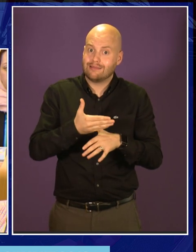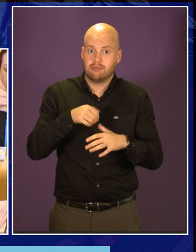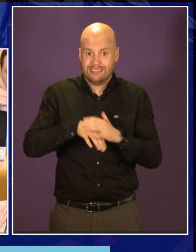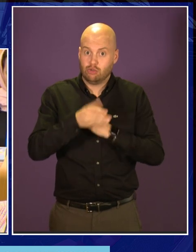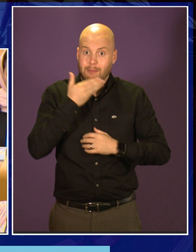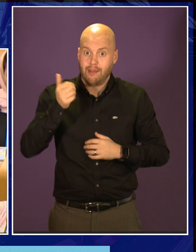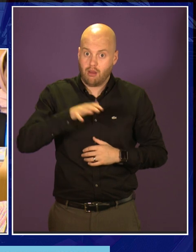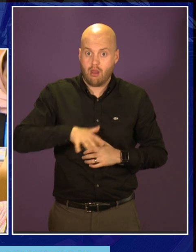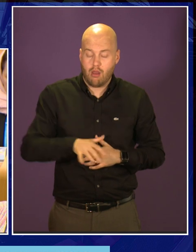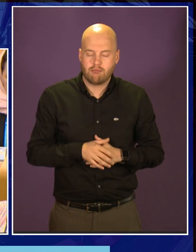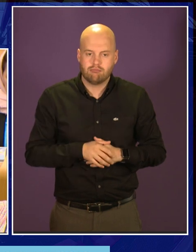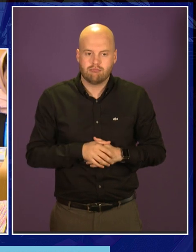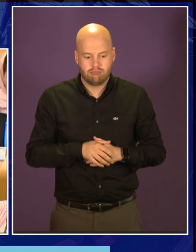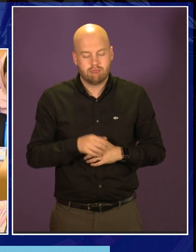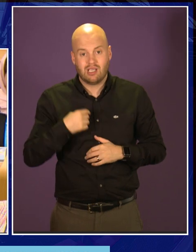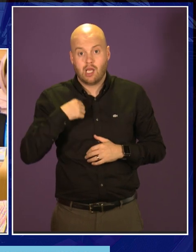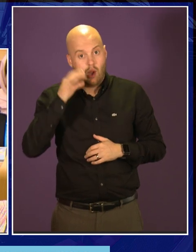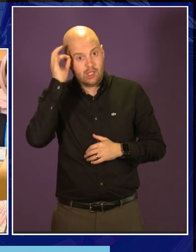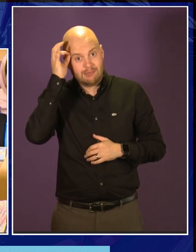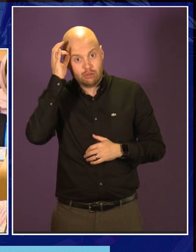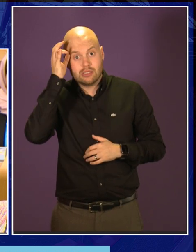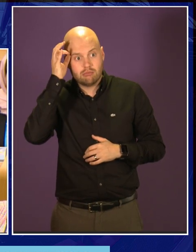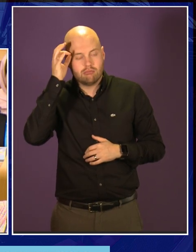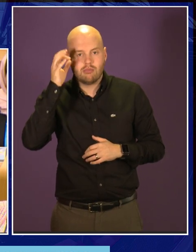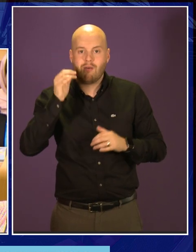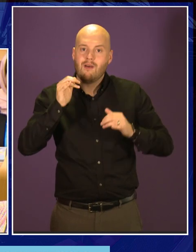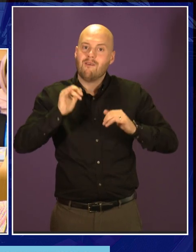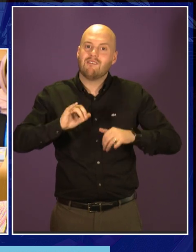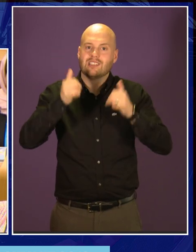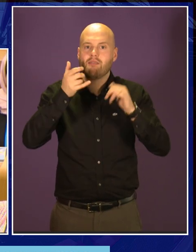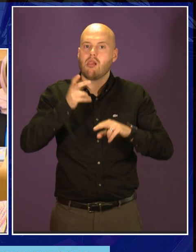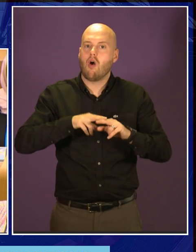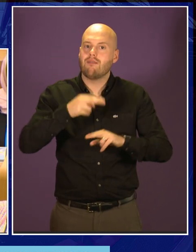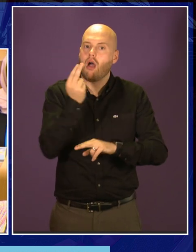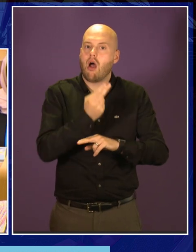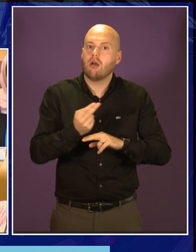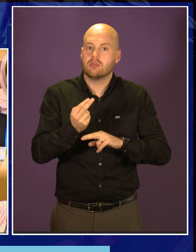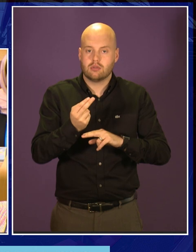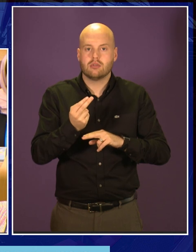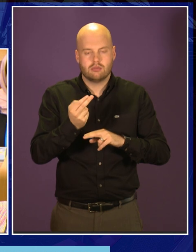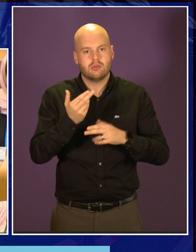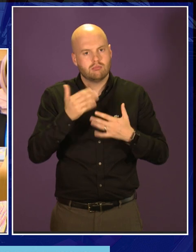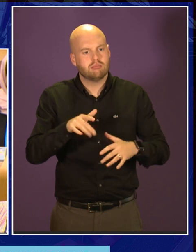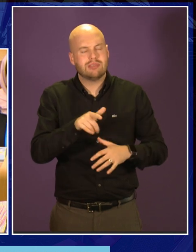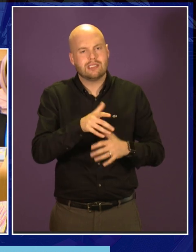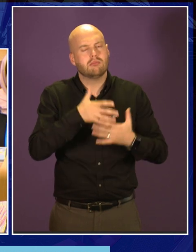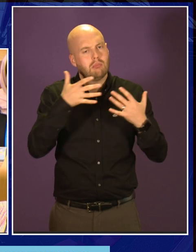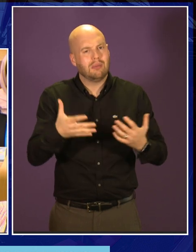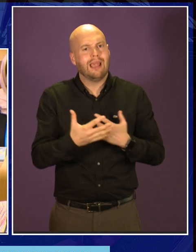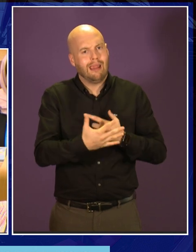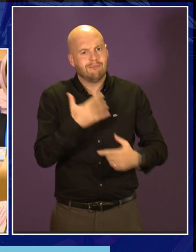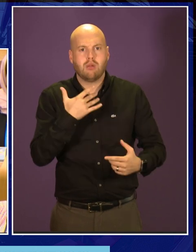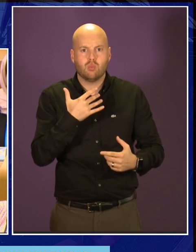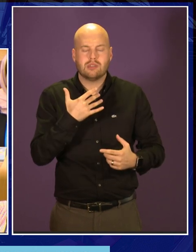Commission Festival of the Arts has been a driver for us for heritage preservation through the annual festival program